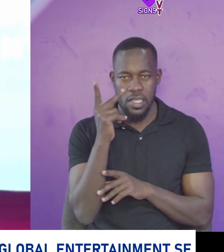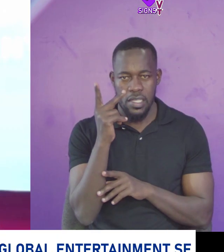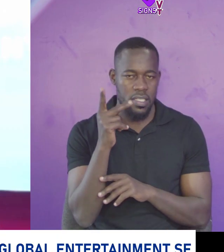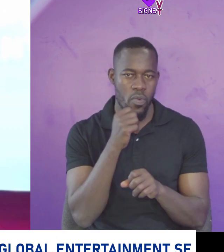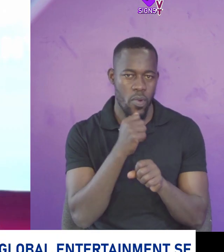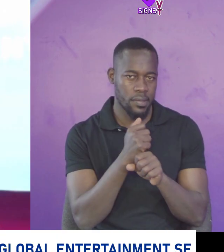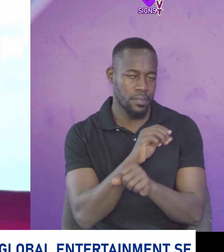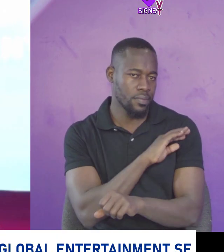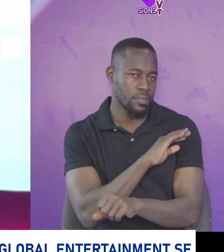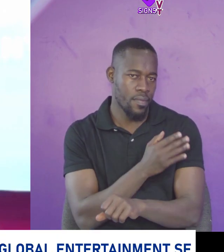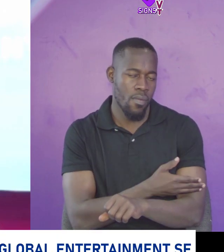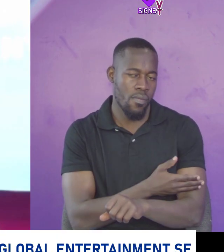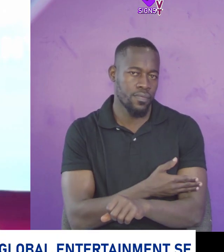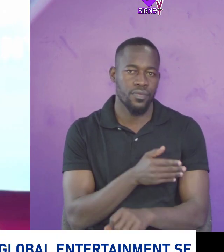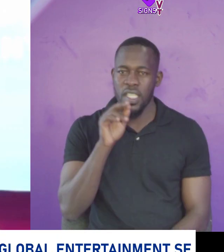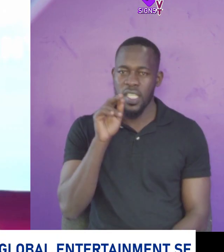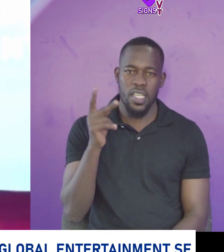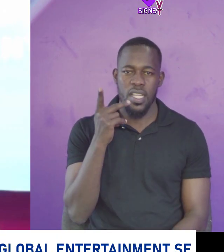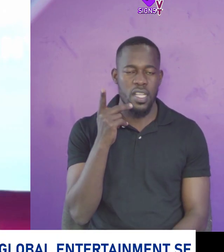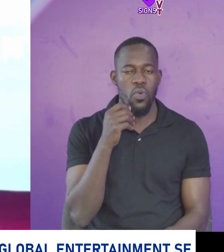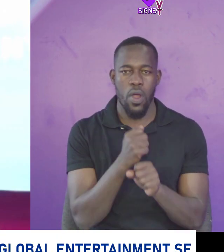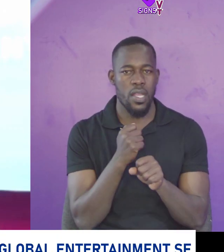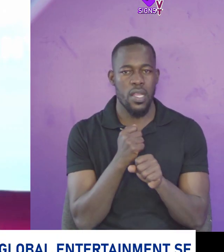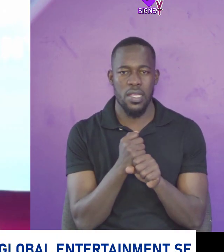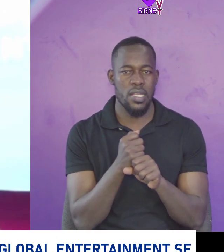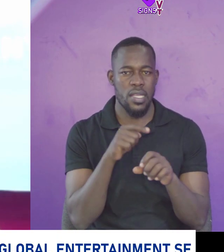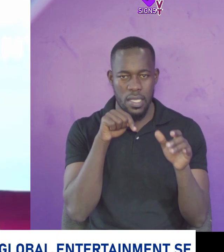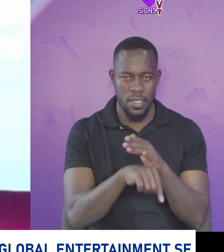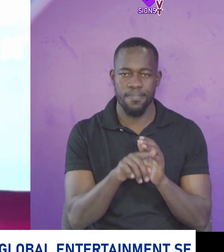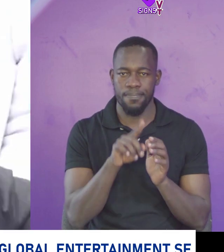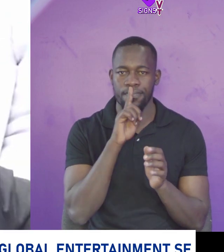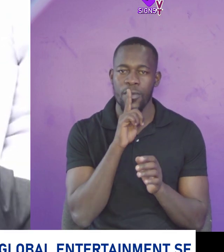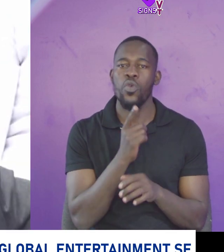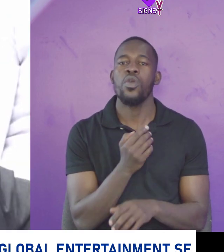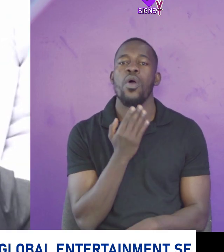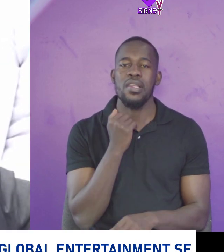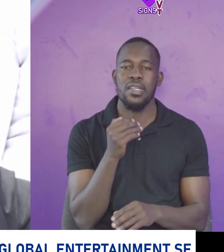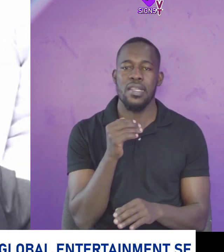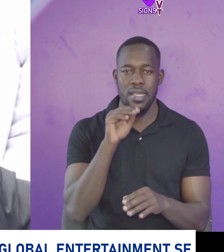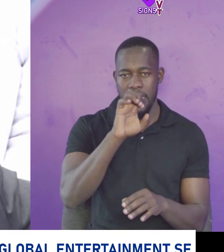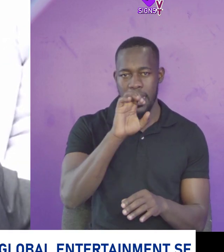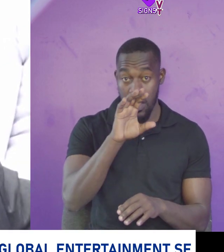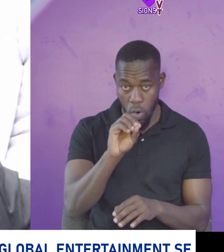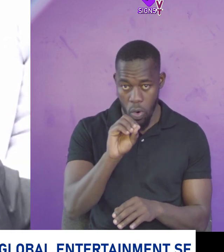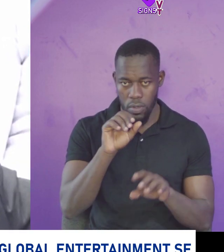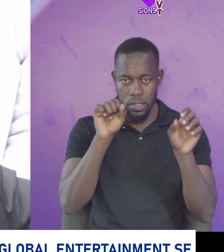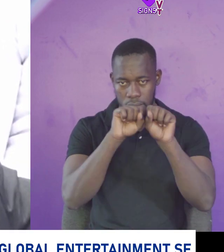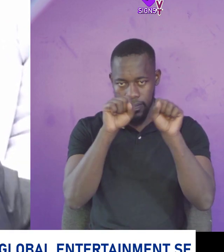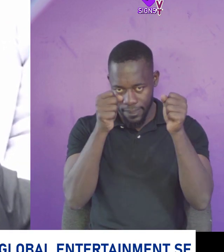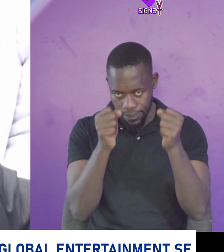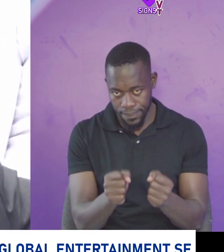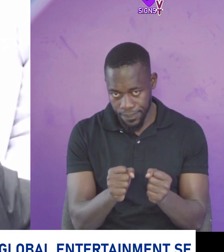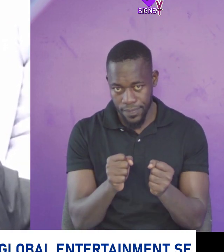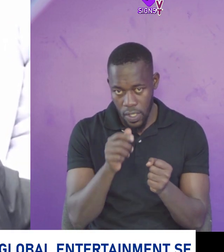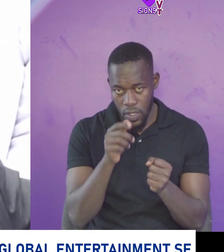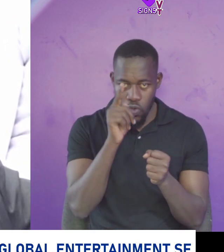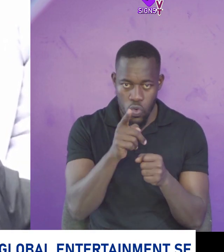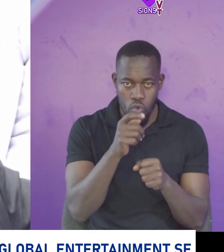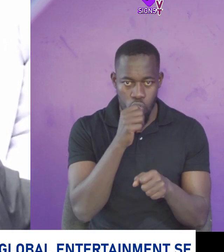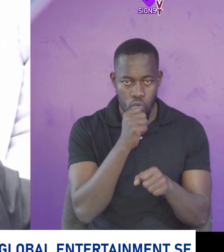Are operating in silos. We need an ecosystem. You are working there doing your own content